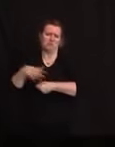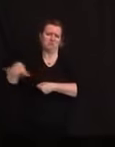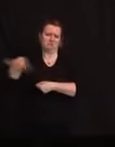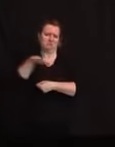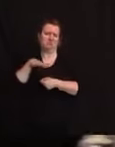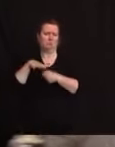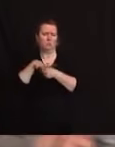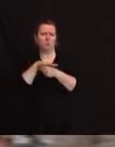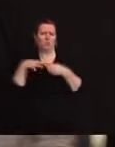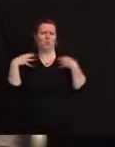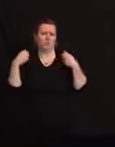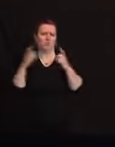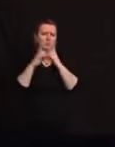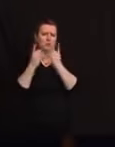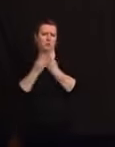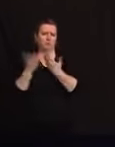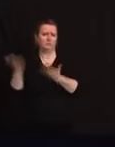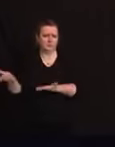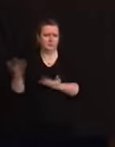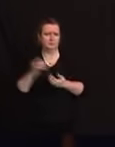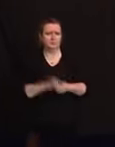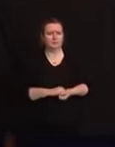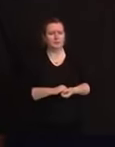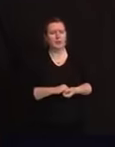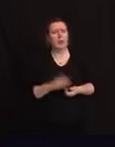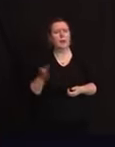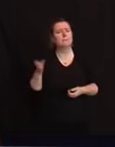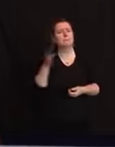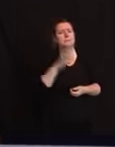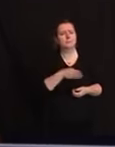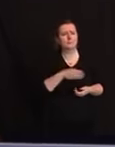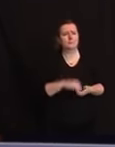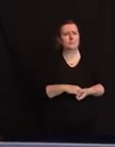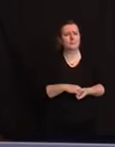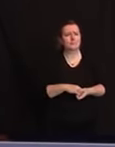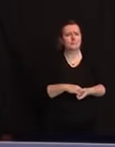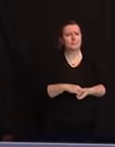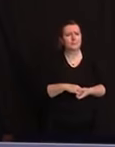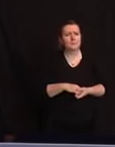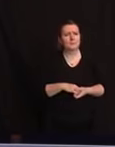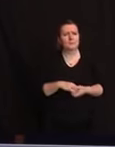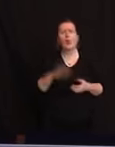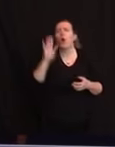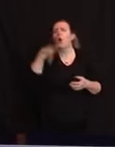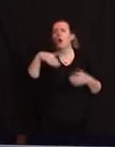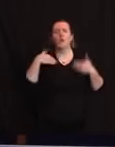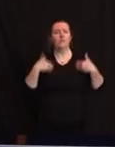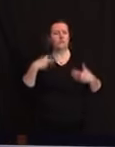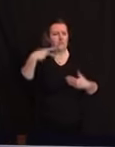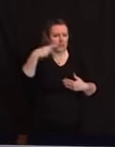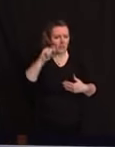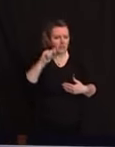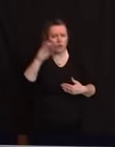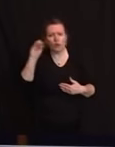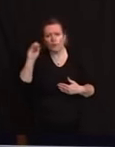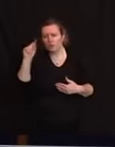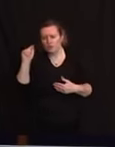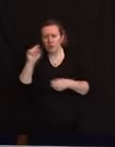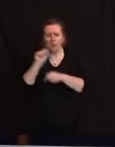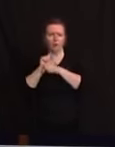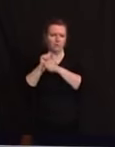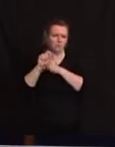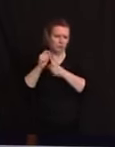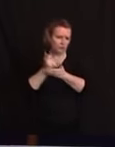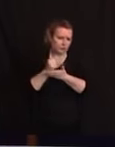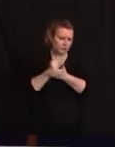Judy, I think Matt had a question about occupational and Physical therapy therapists and their occupational active- therapy. Yeah. Someone's in a